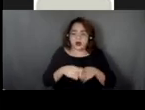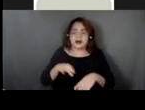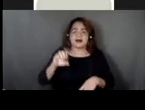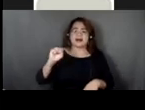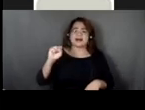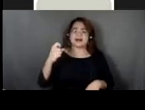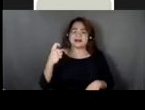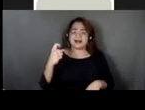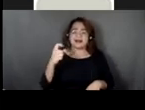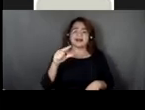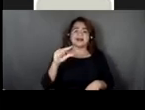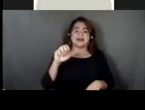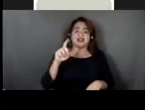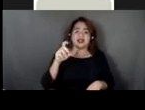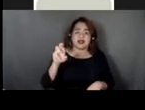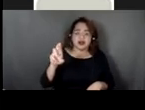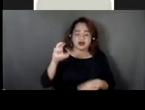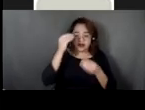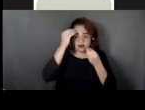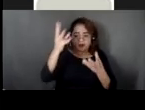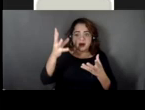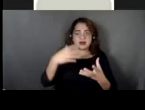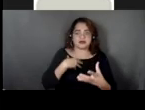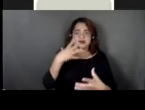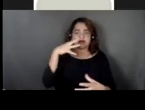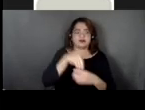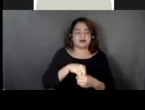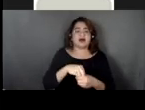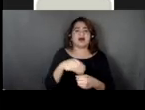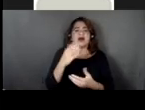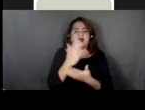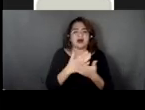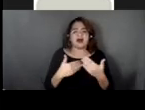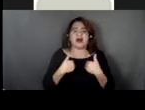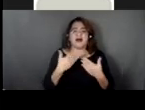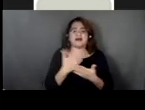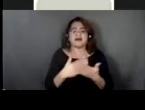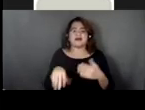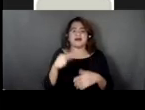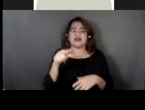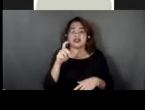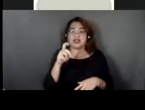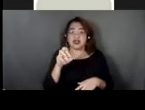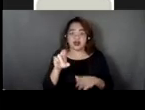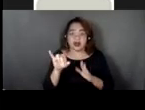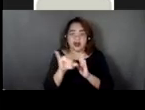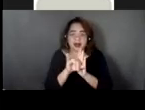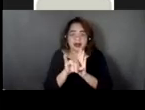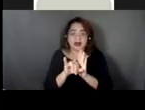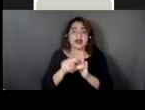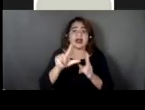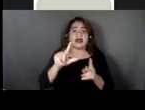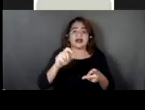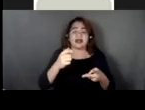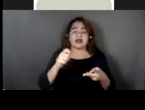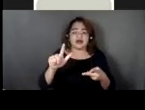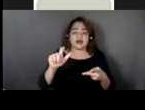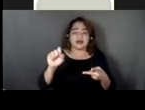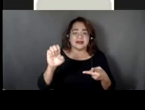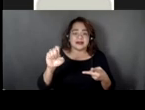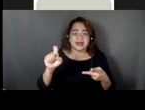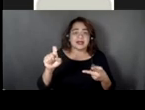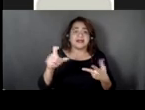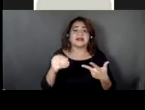gender information that we capture. So we have our gender identity, we have our legal sex, and then we have sex assigned at birth. And as you